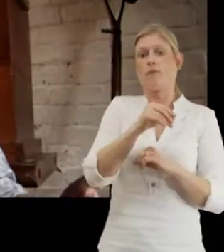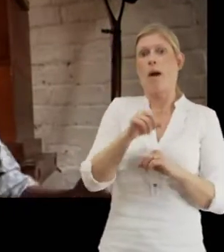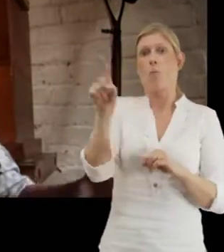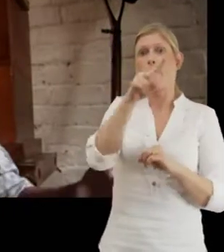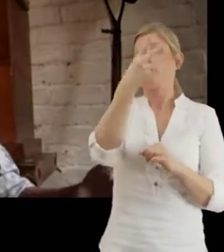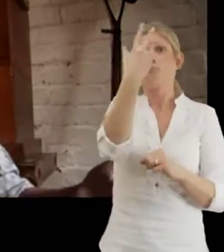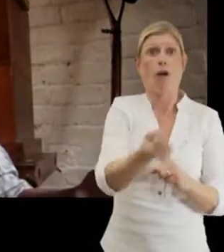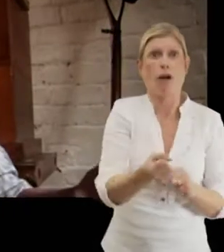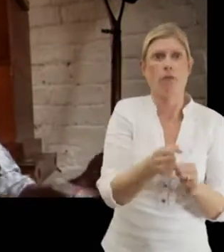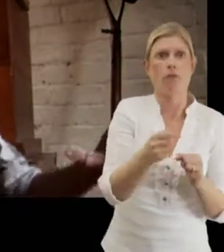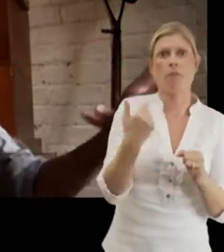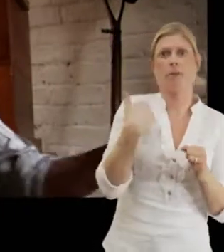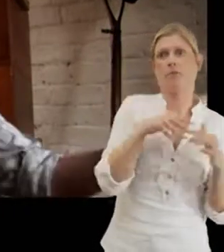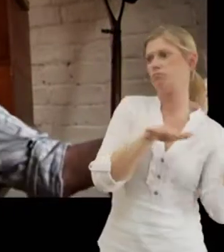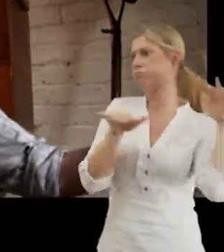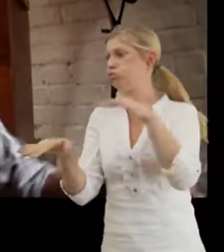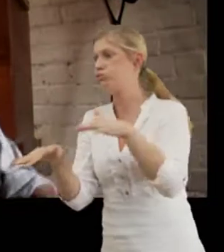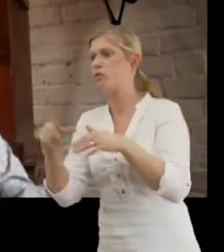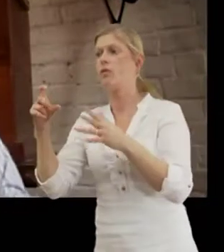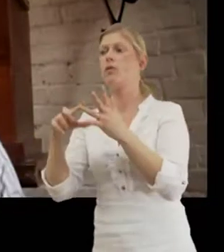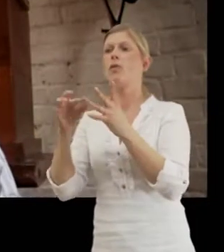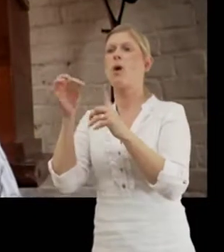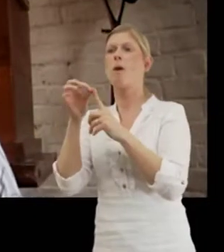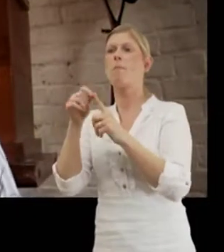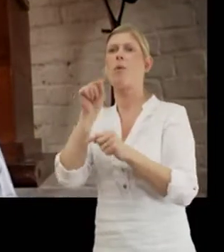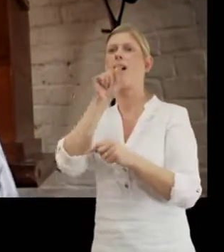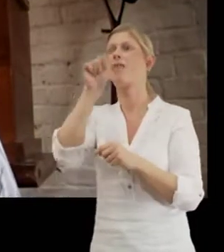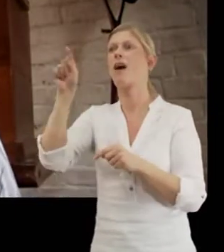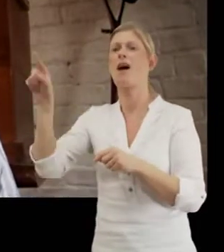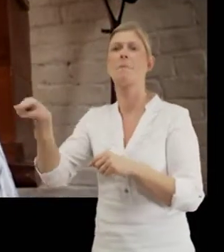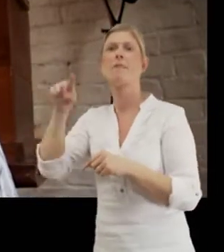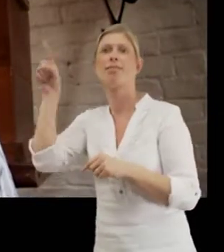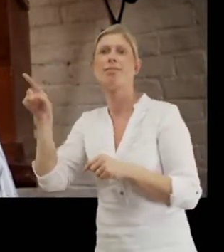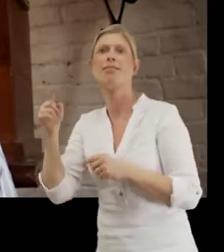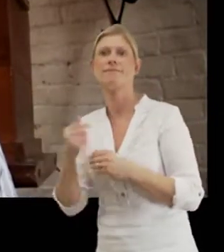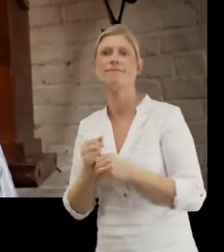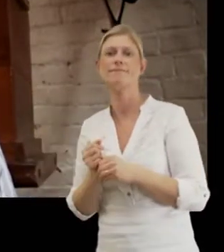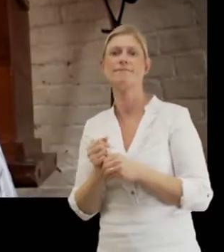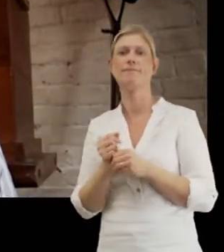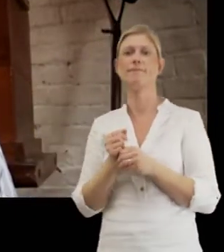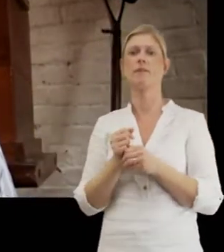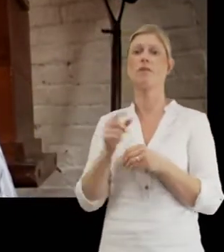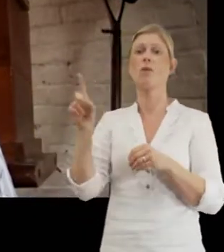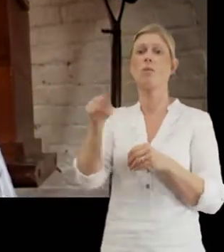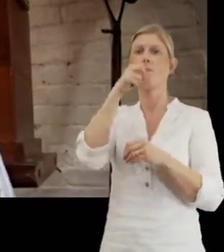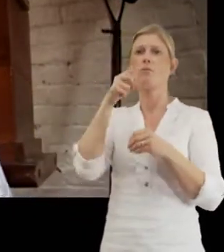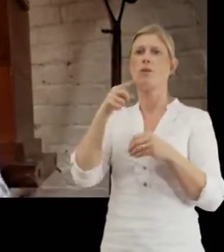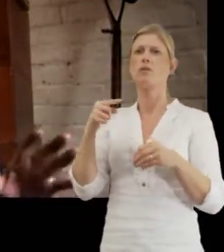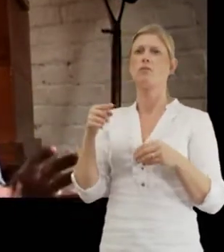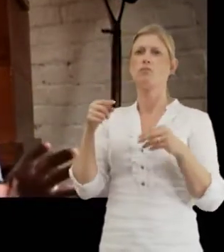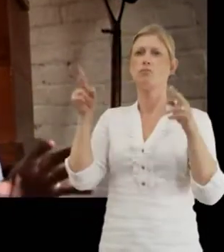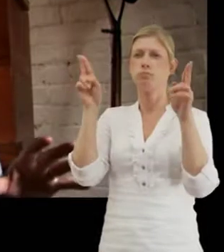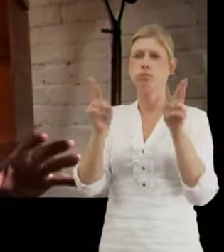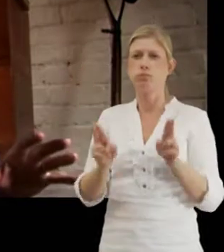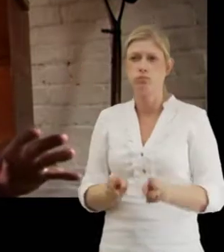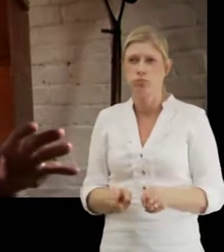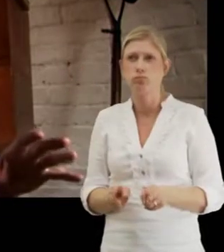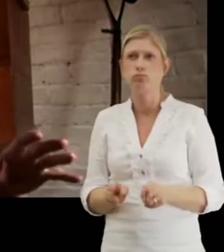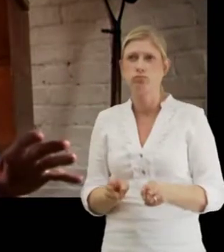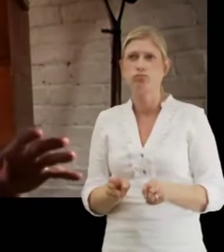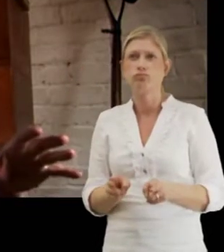windmill, everyone went off to the co-op or the other mills in the town. So windmills declined, but at one stage